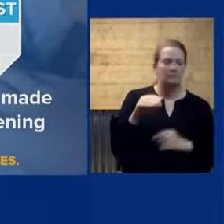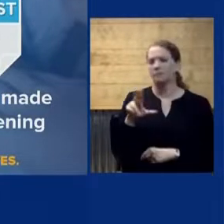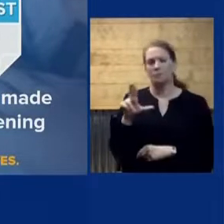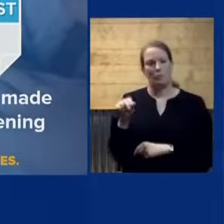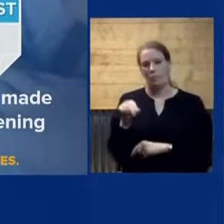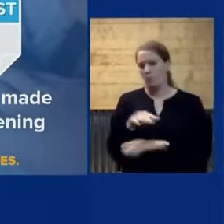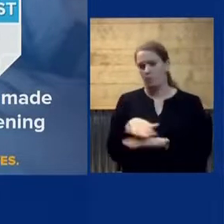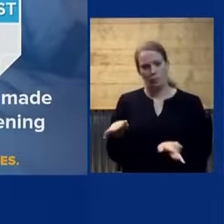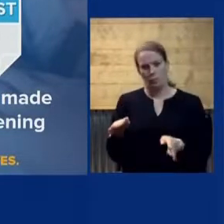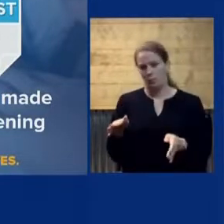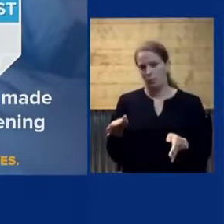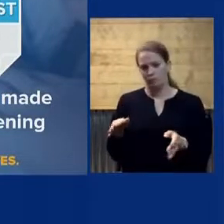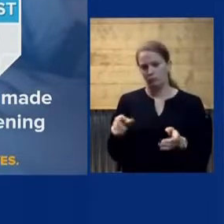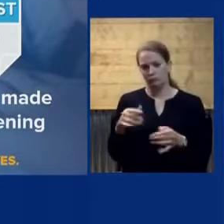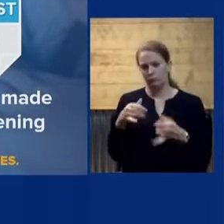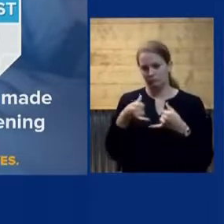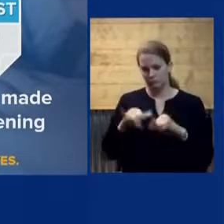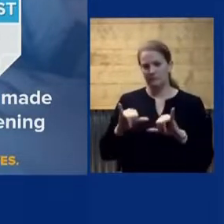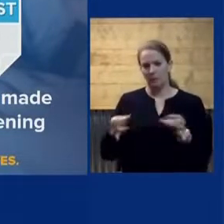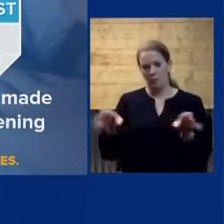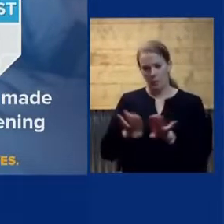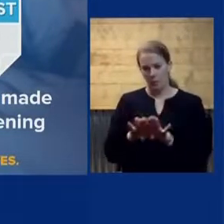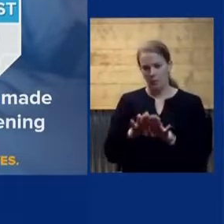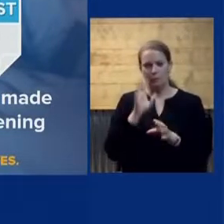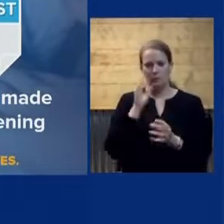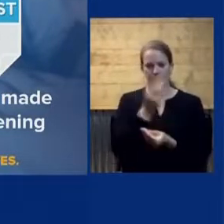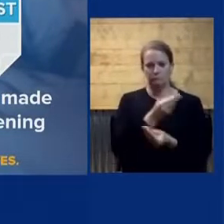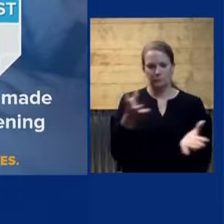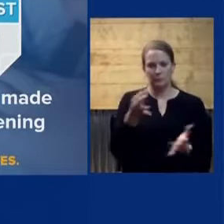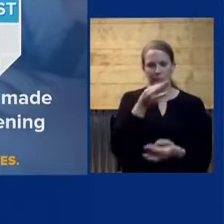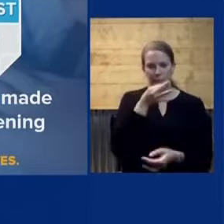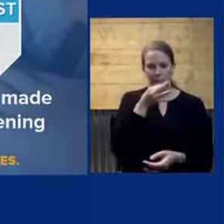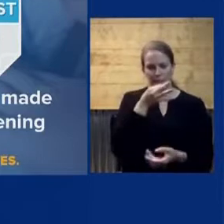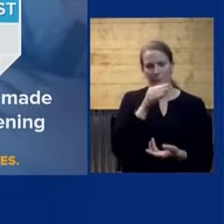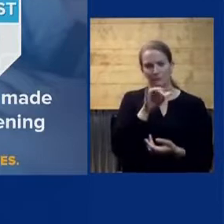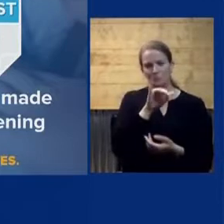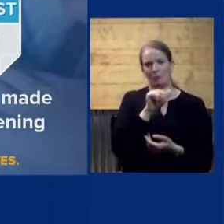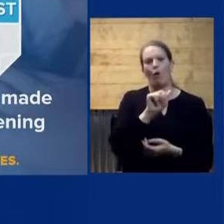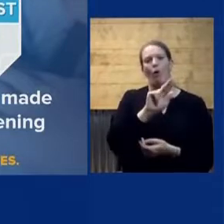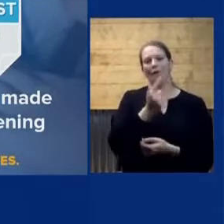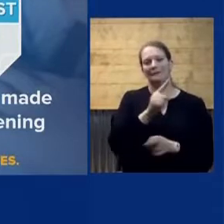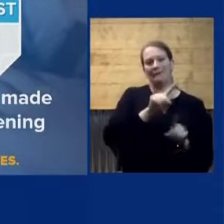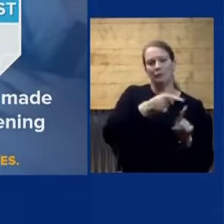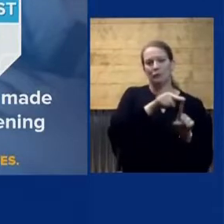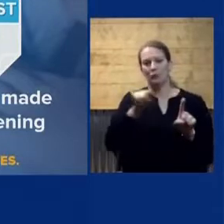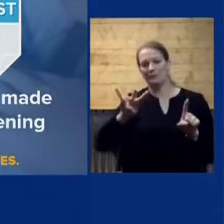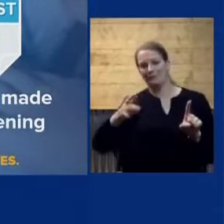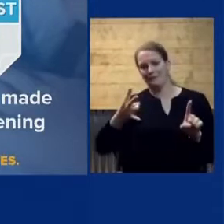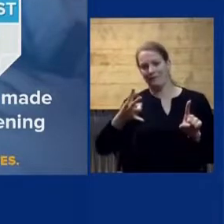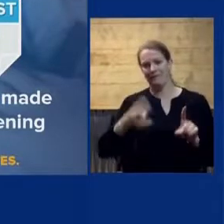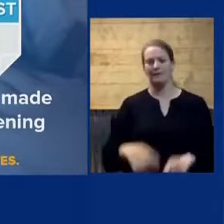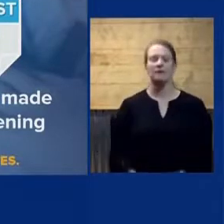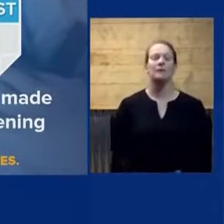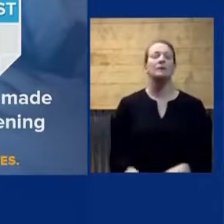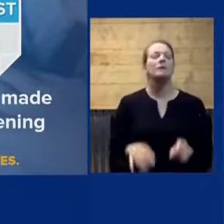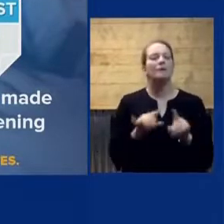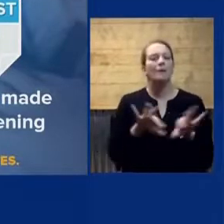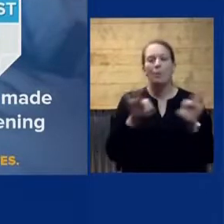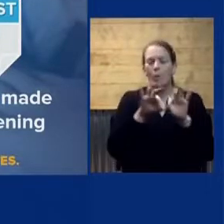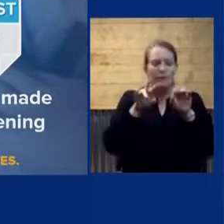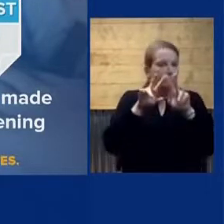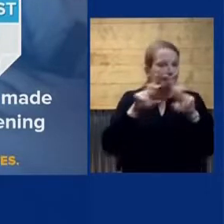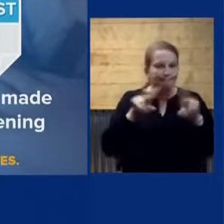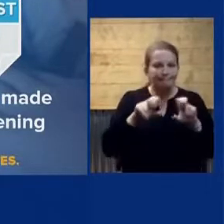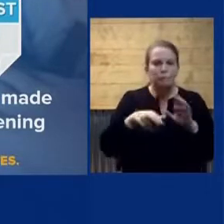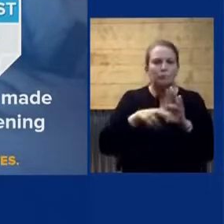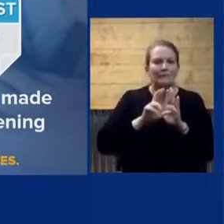want to make that decision with the best available data. The facts change here day to day, week